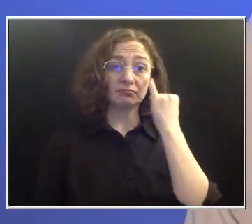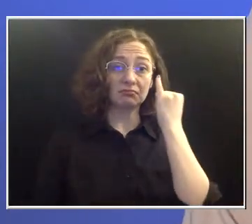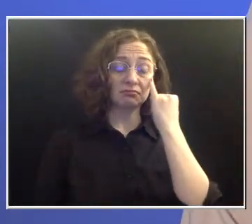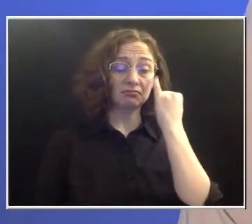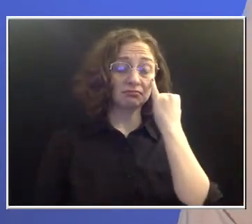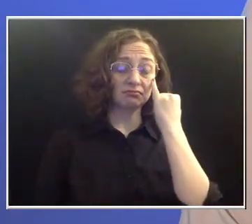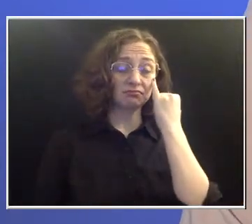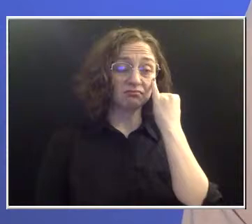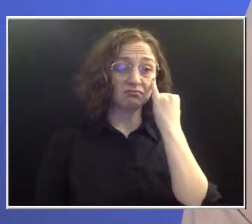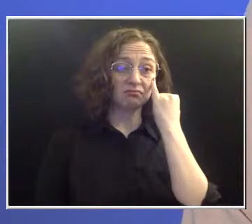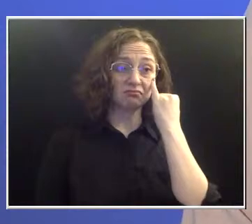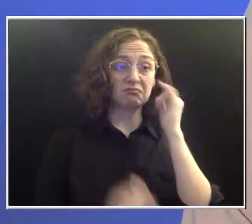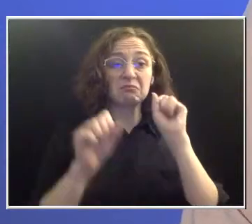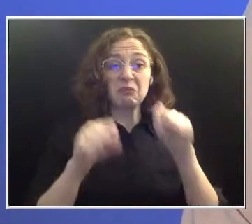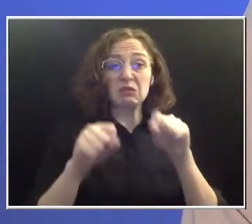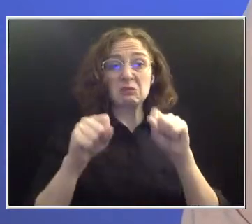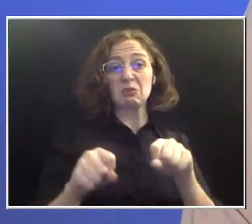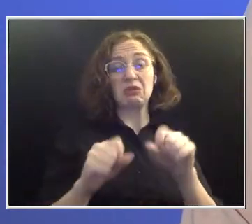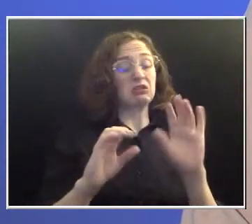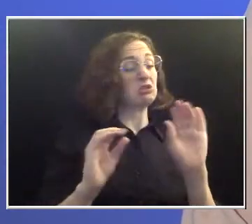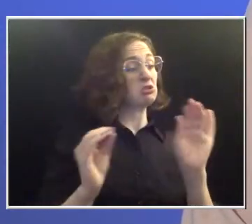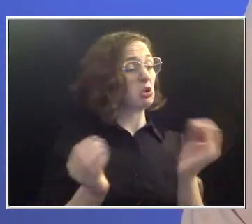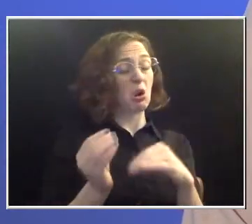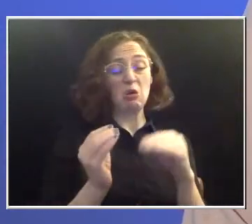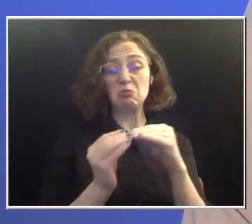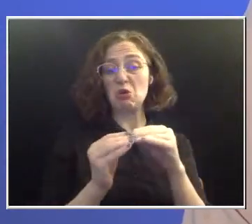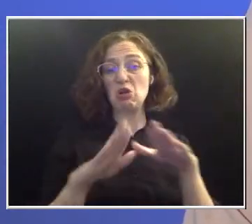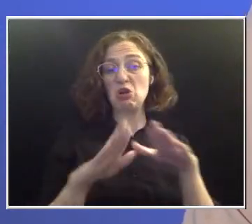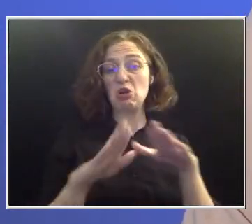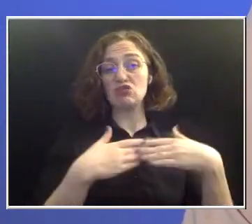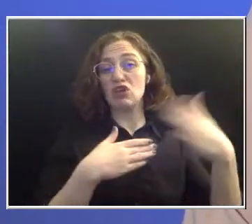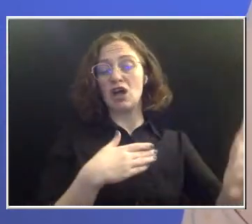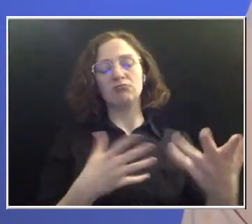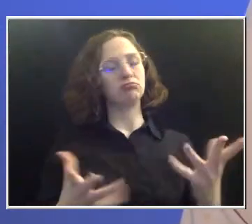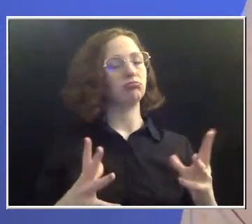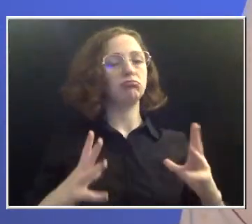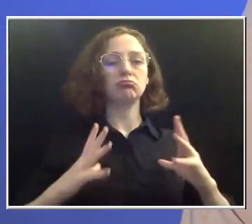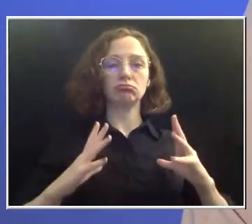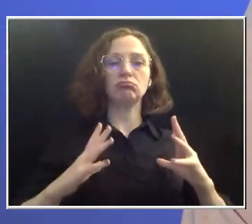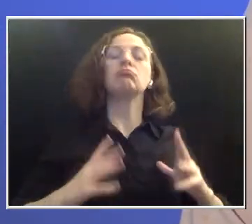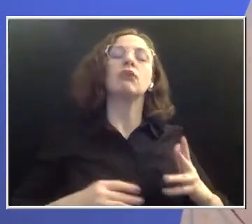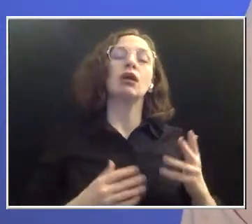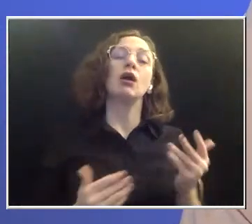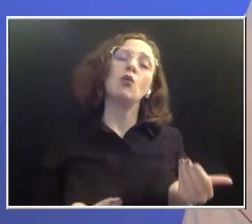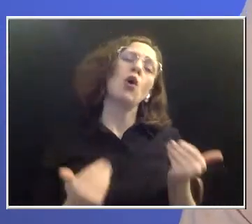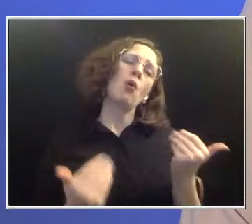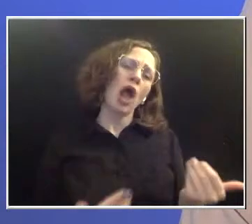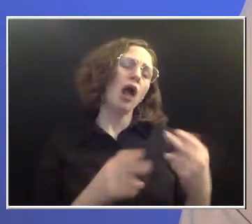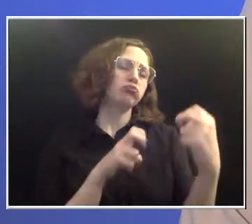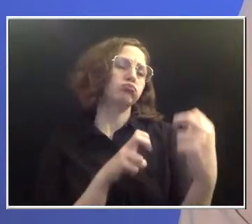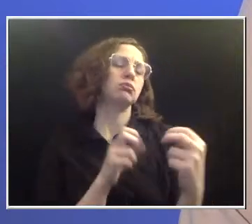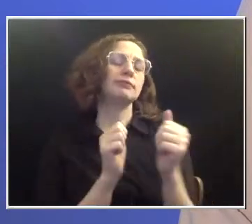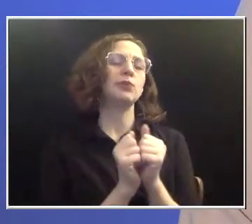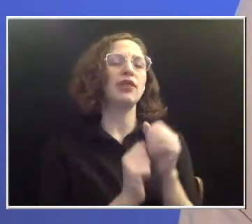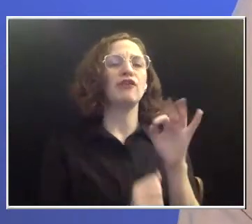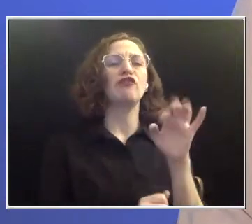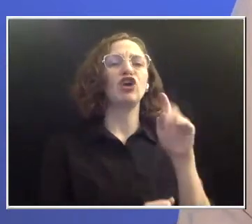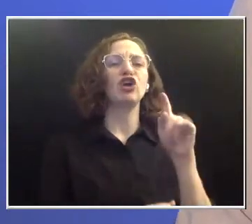able to have any more children, we were okay with it. We did still go ahead and meet with fertility doctors and talk